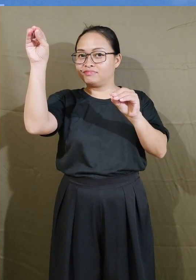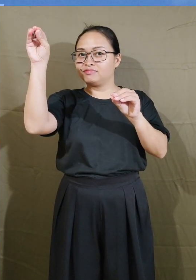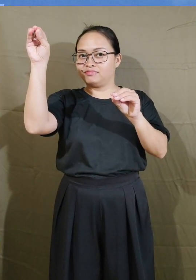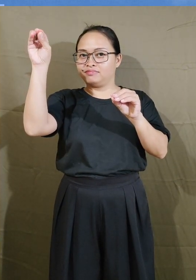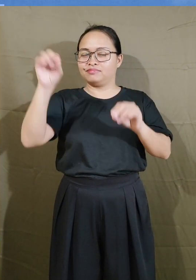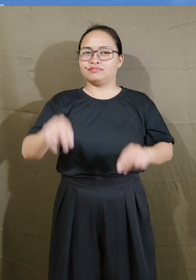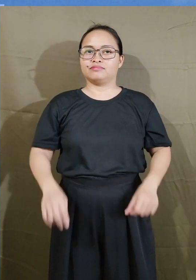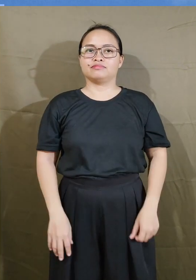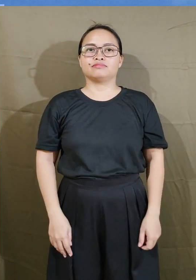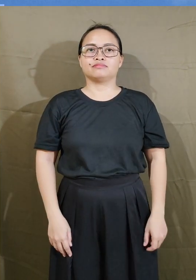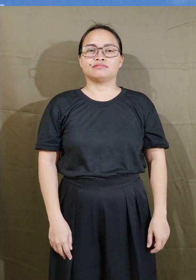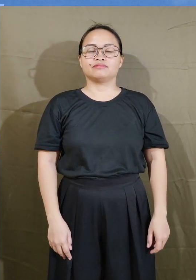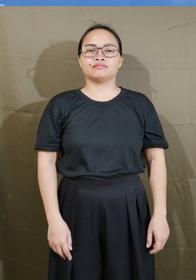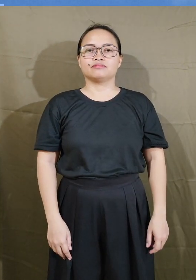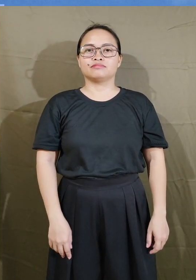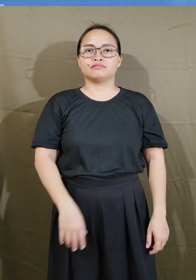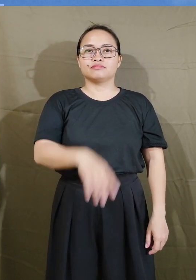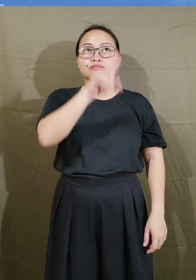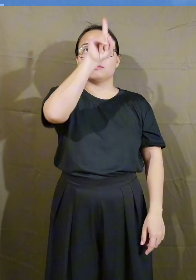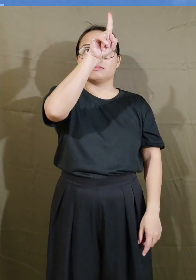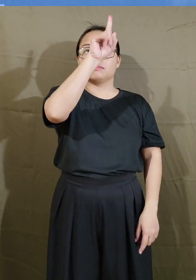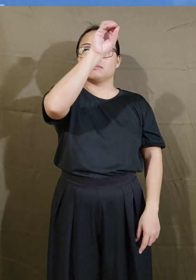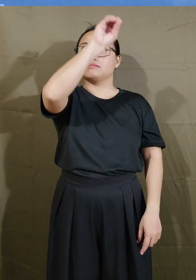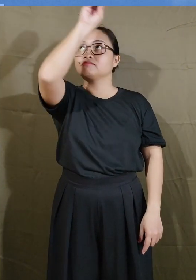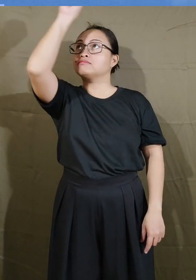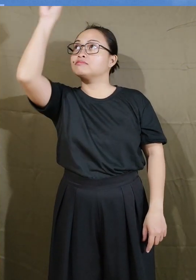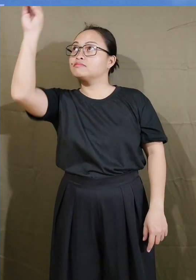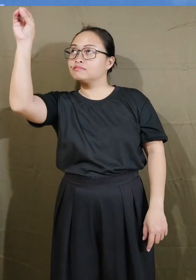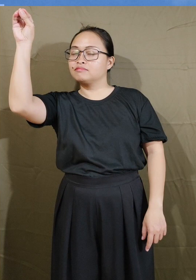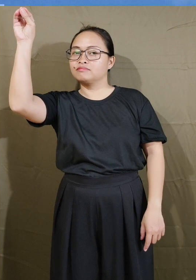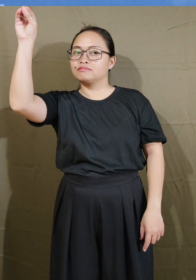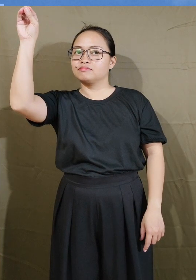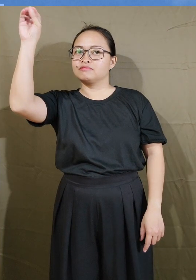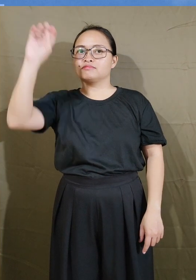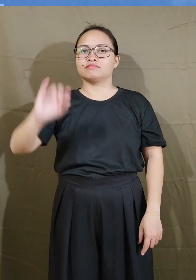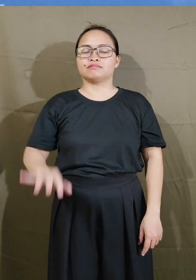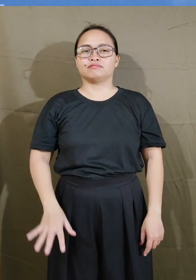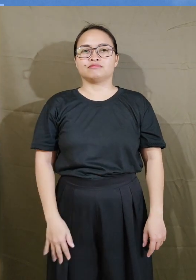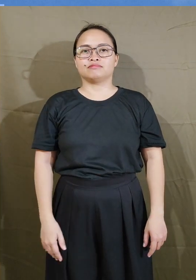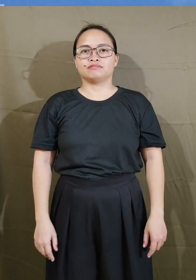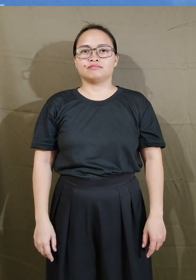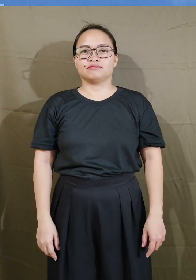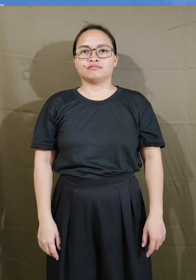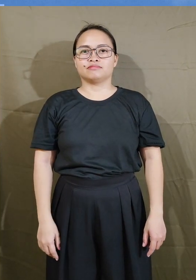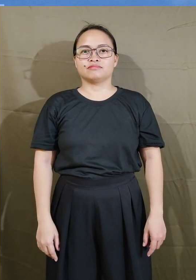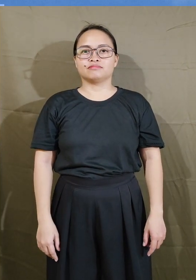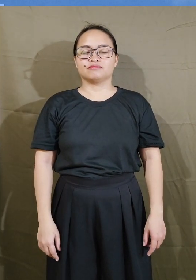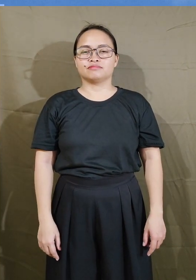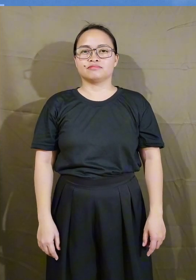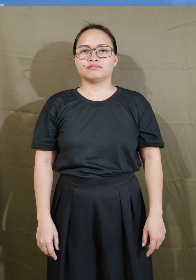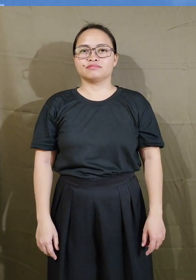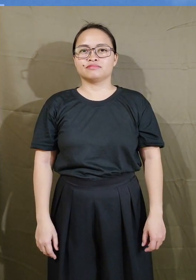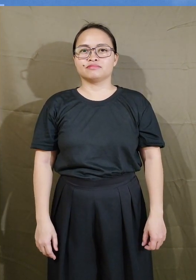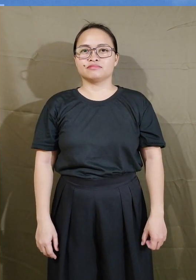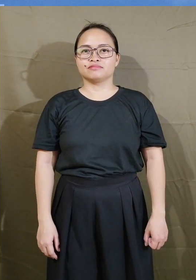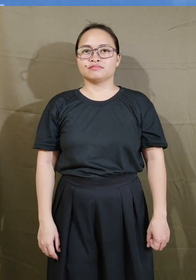We will borrow 1 10 for 10 ones.